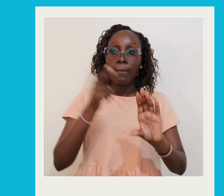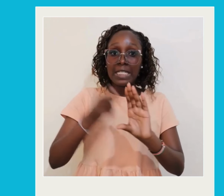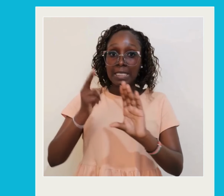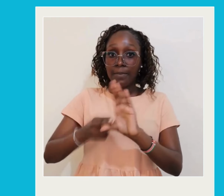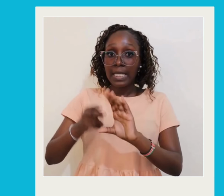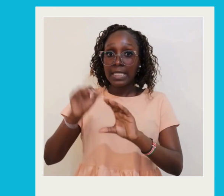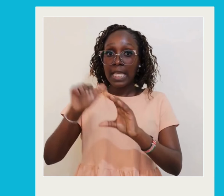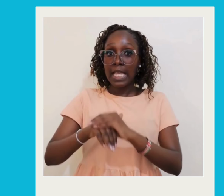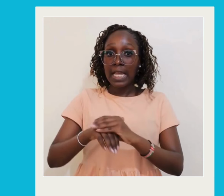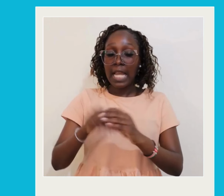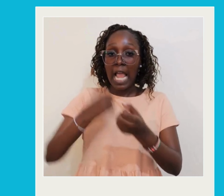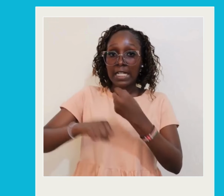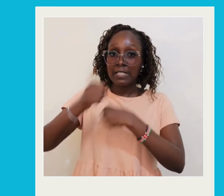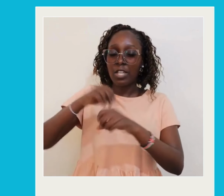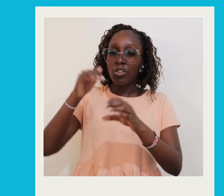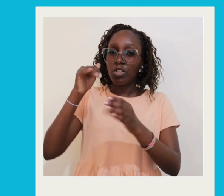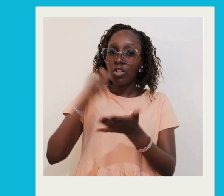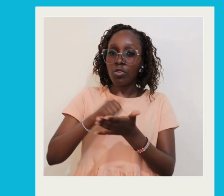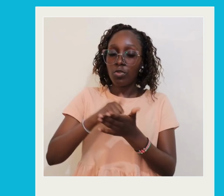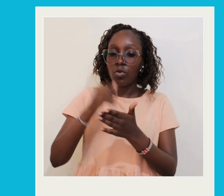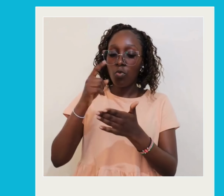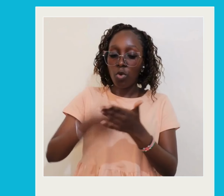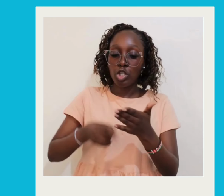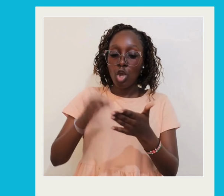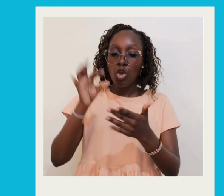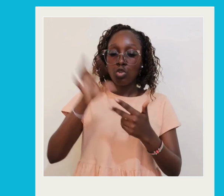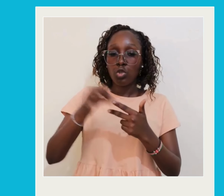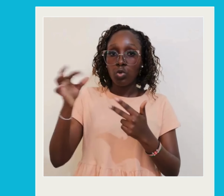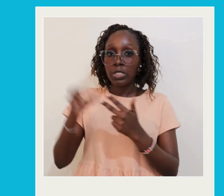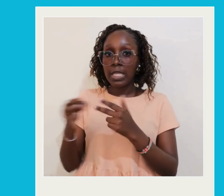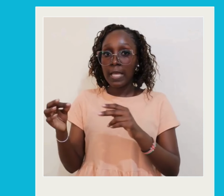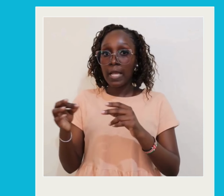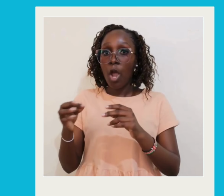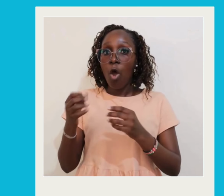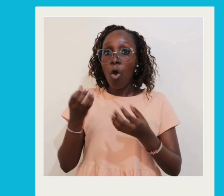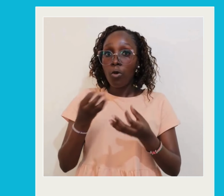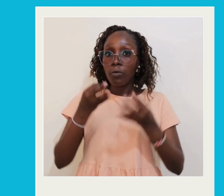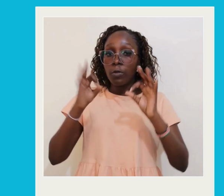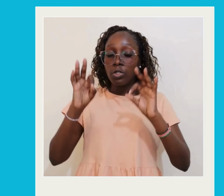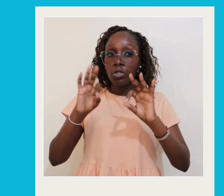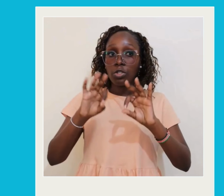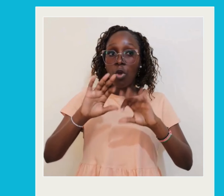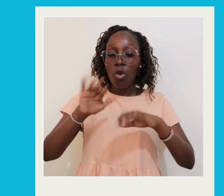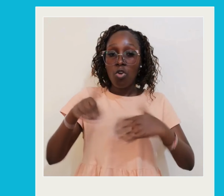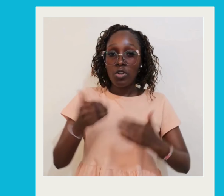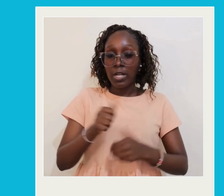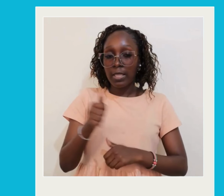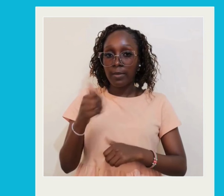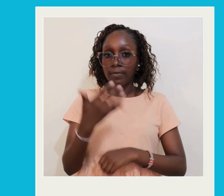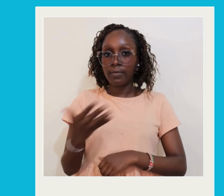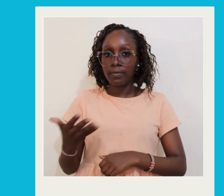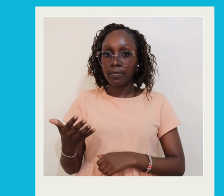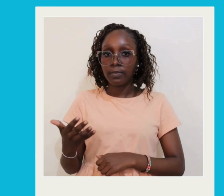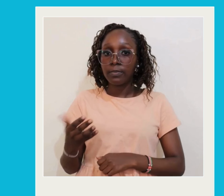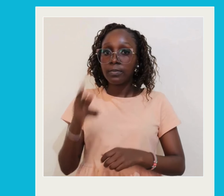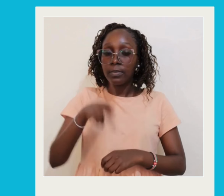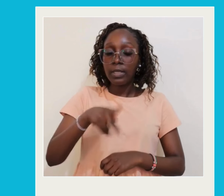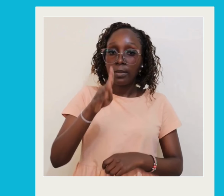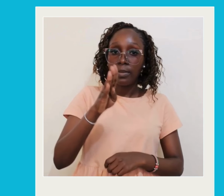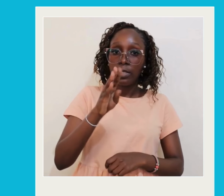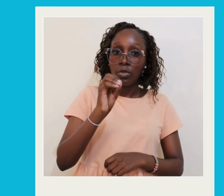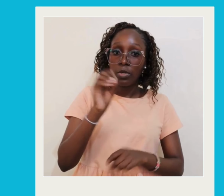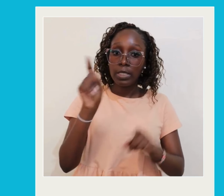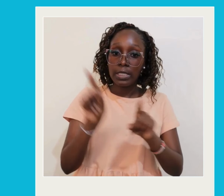forums, join or leave existing PBO forums, and participate in forum activities,